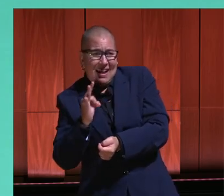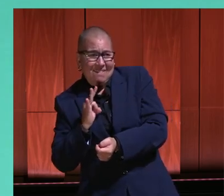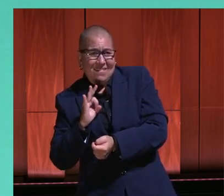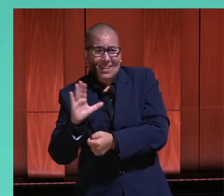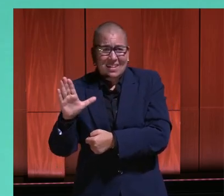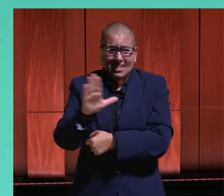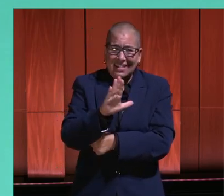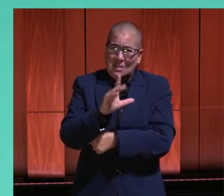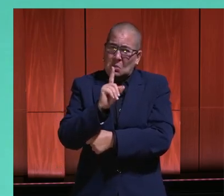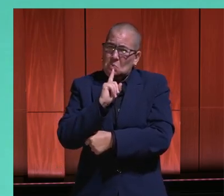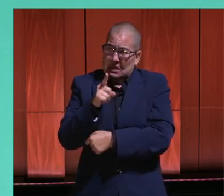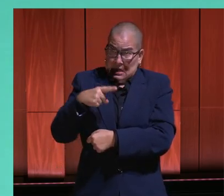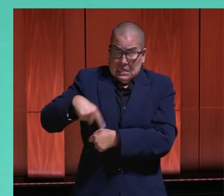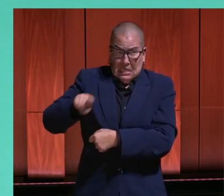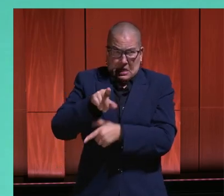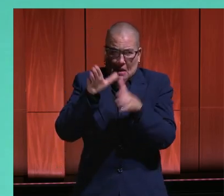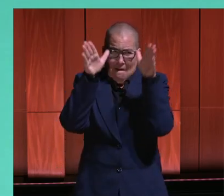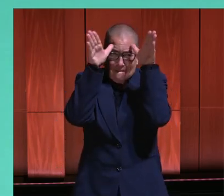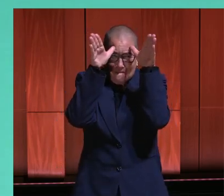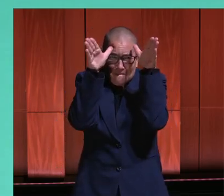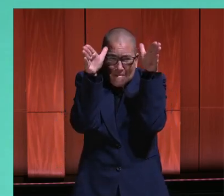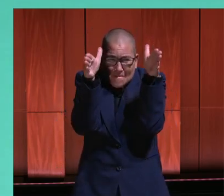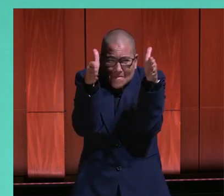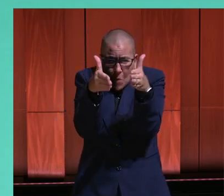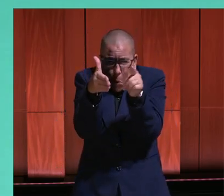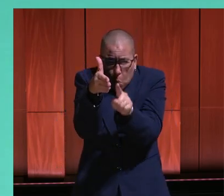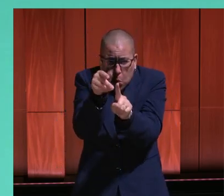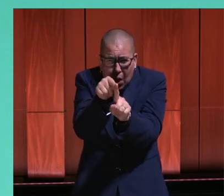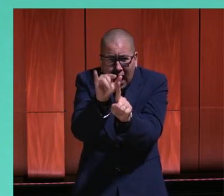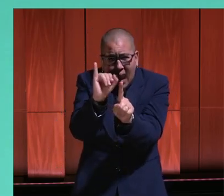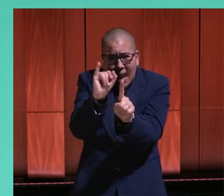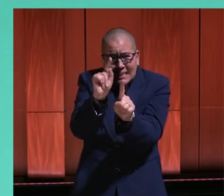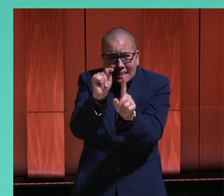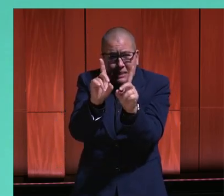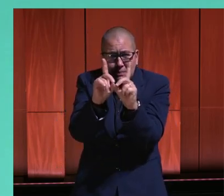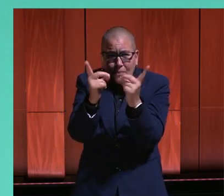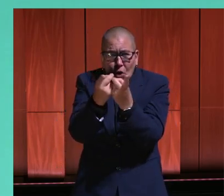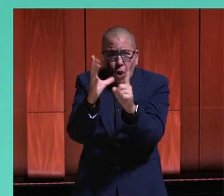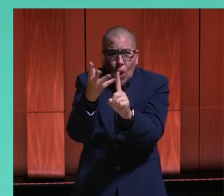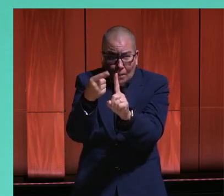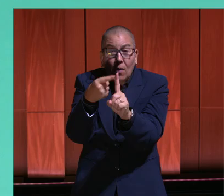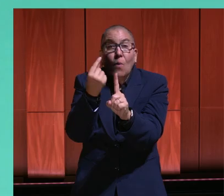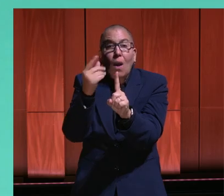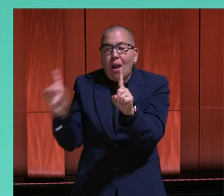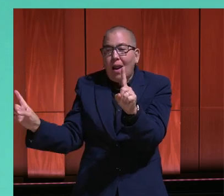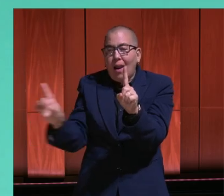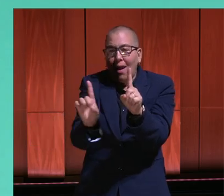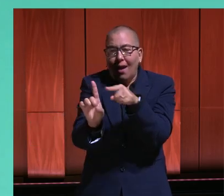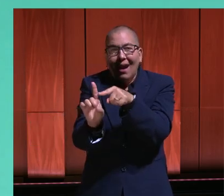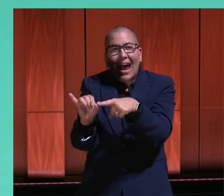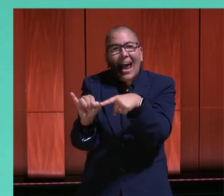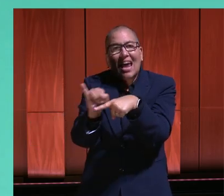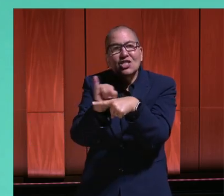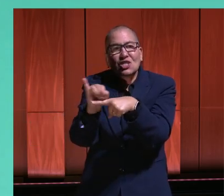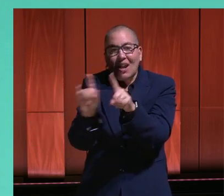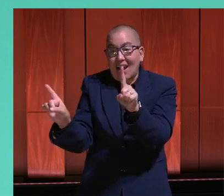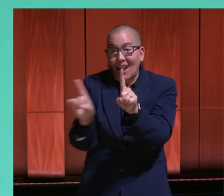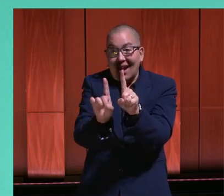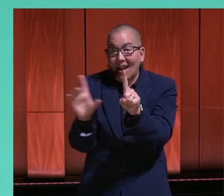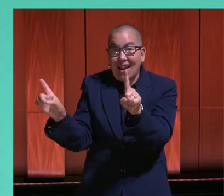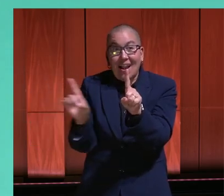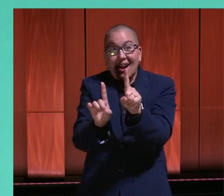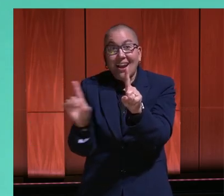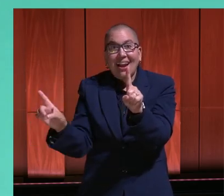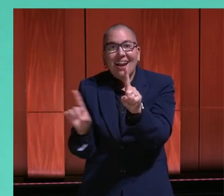department. They've started up a cybersecurity apprenticeship program where students can apply, and if they're selected, they get Network